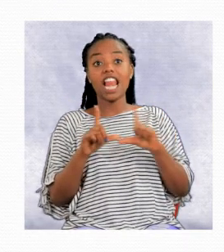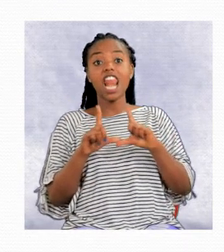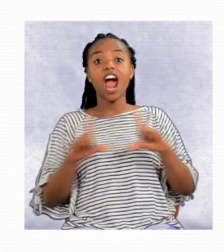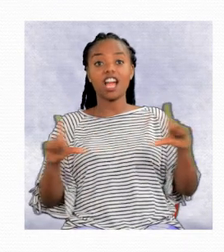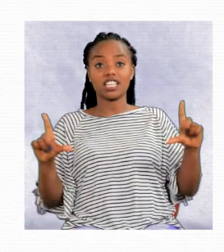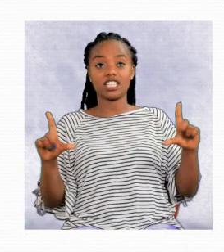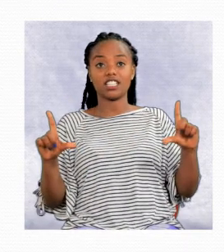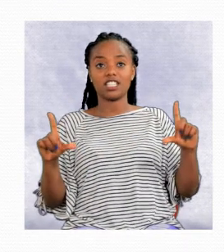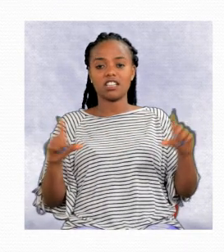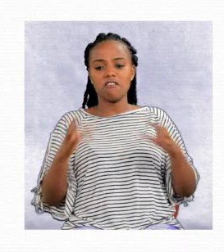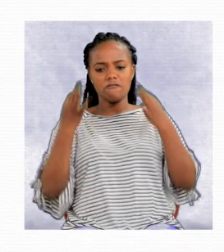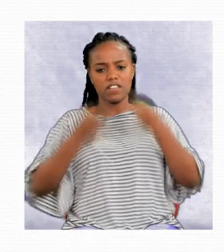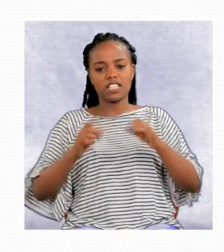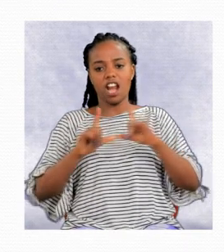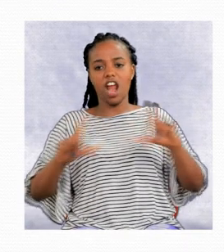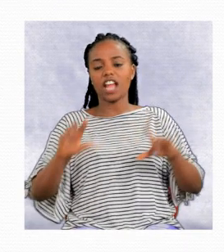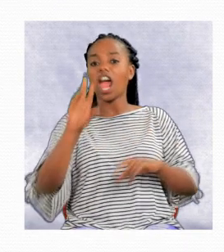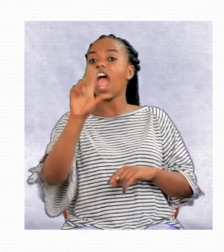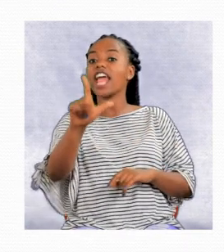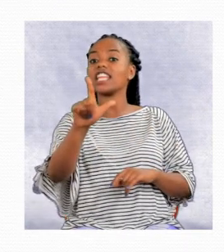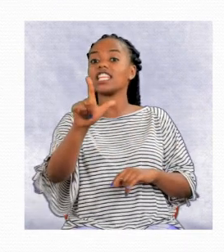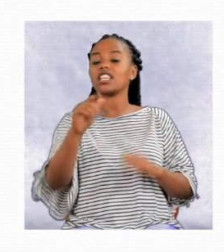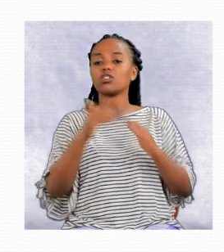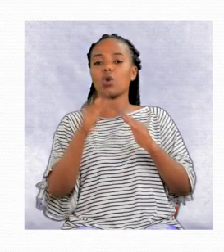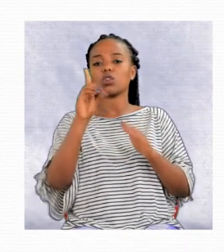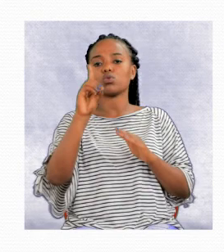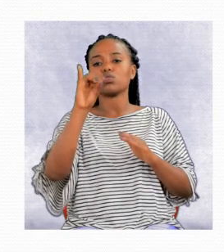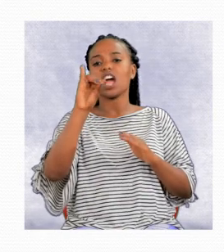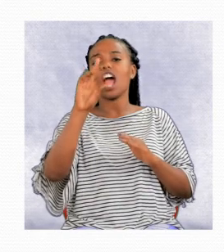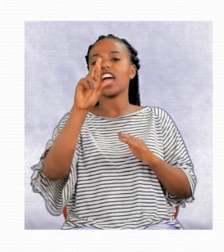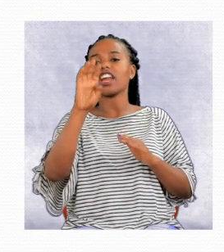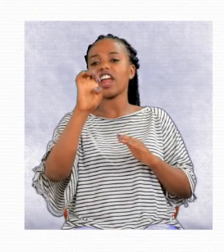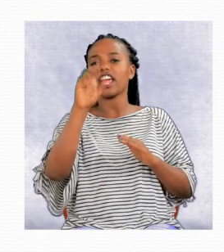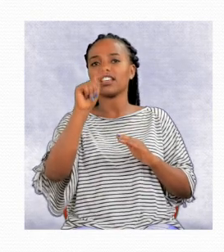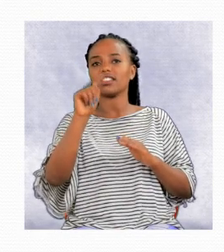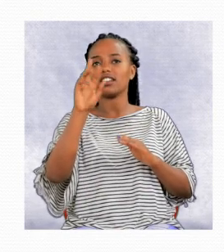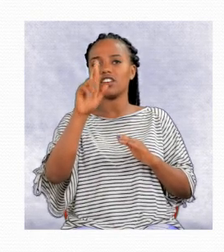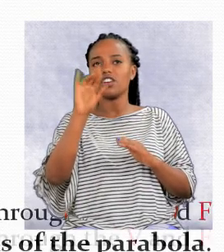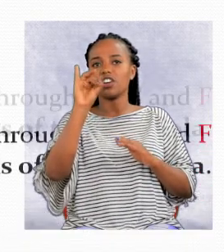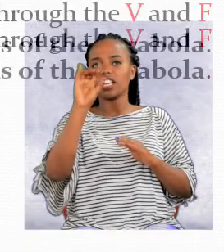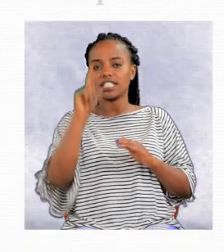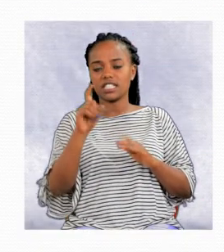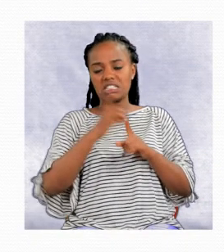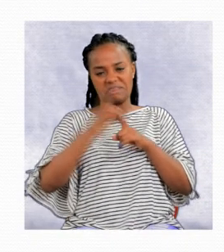and the line, this fixed line is this, the directrix of the parabola.